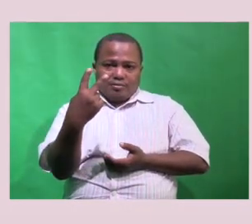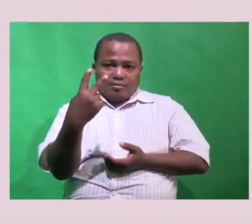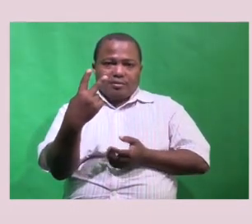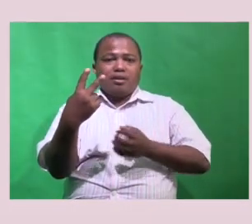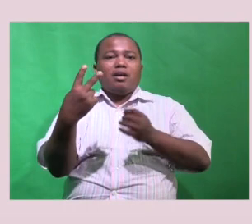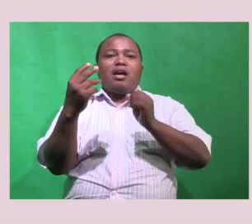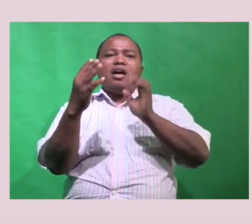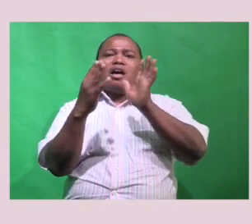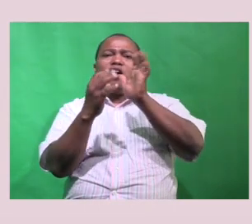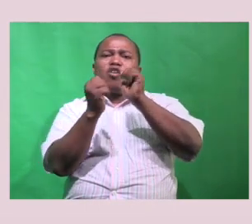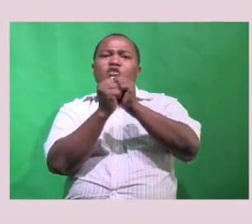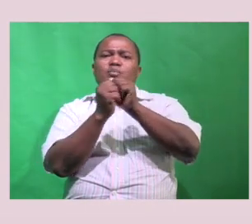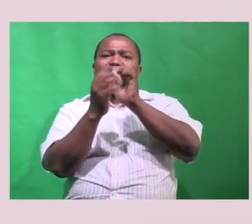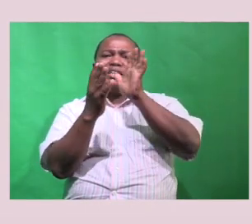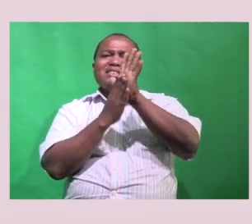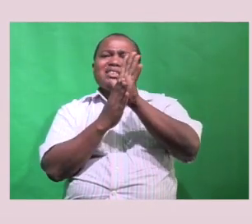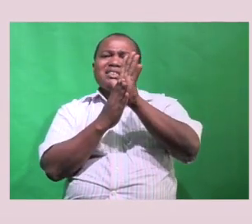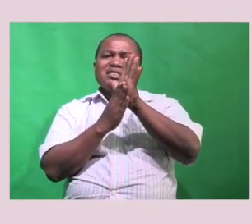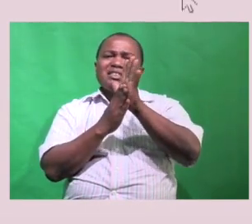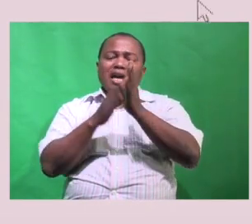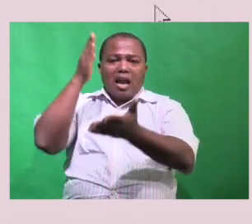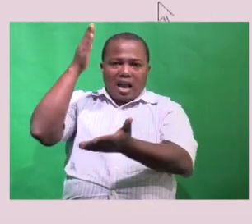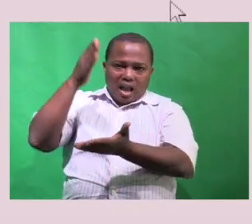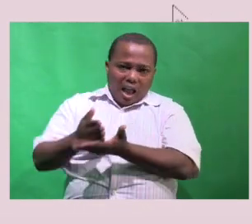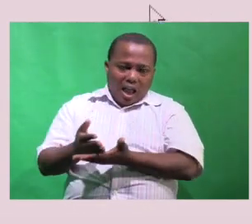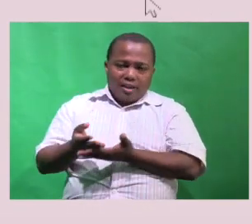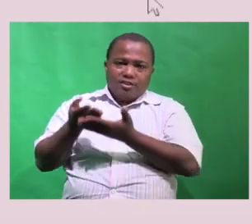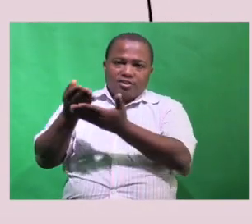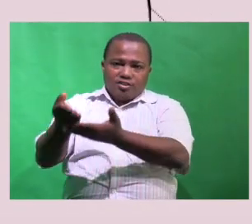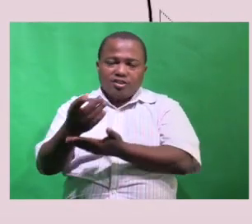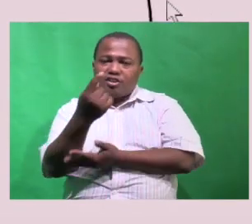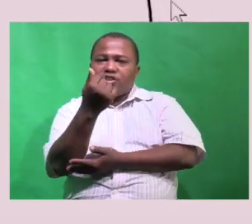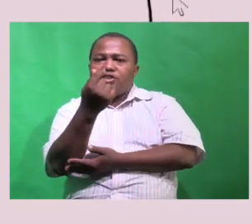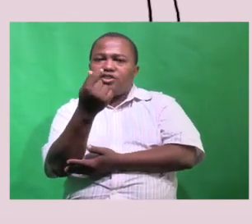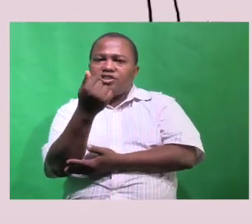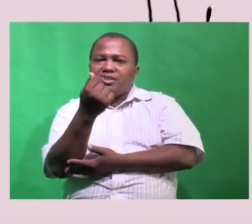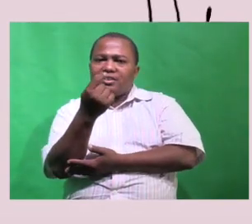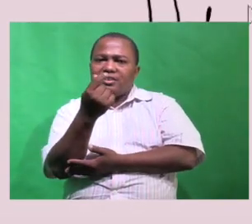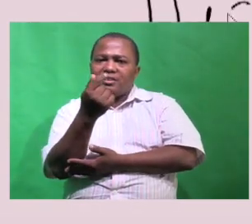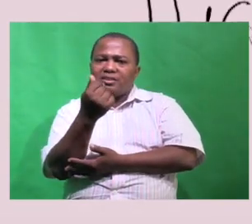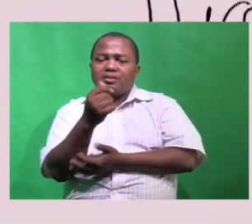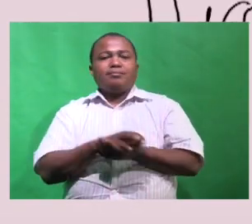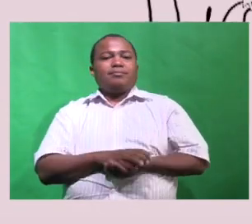9. Cash, Tanzania shillings